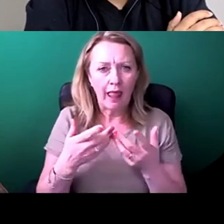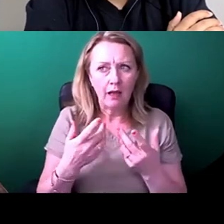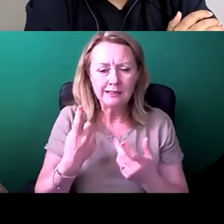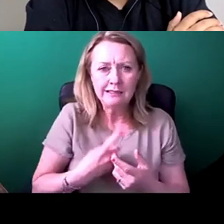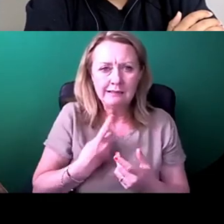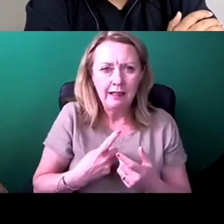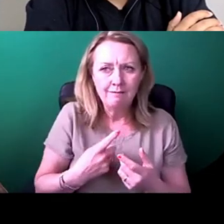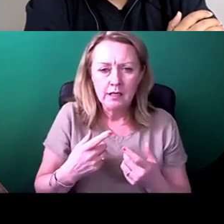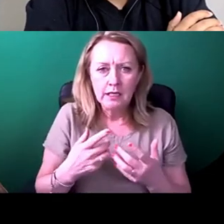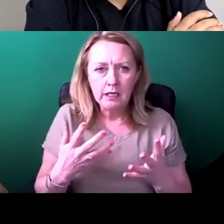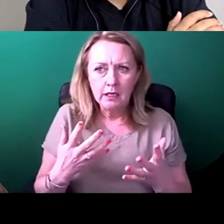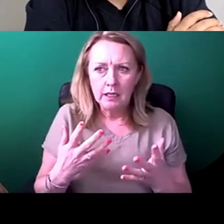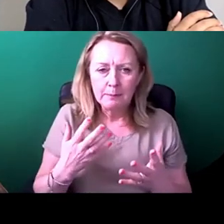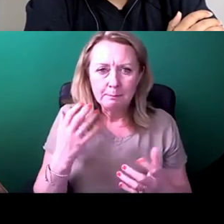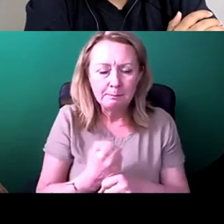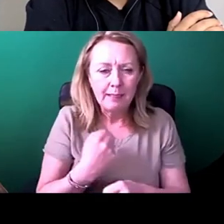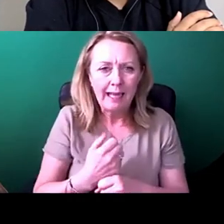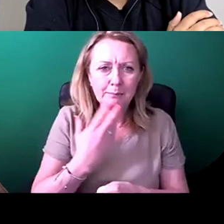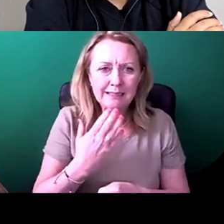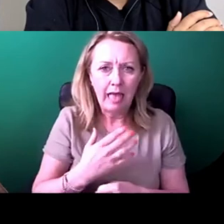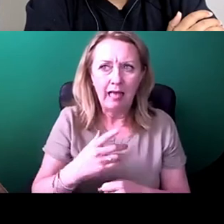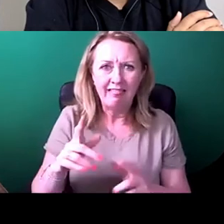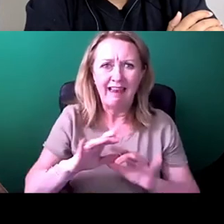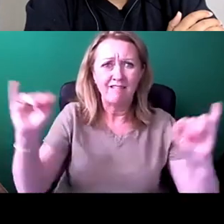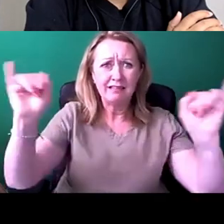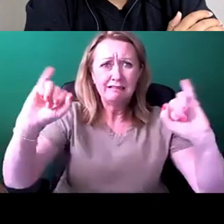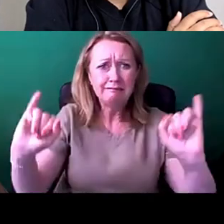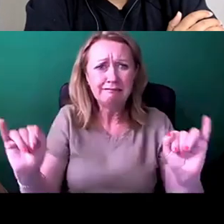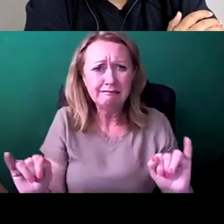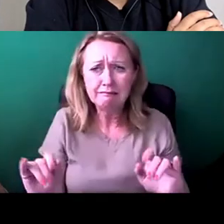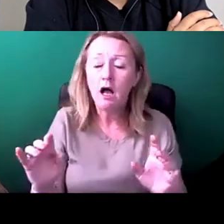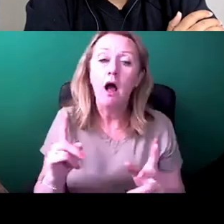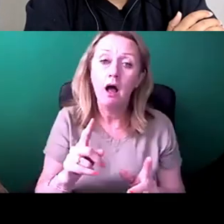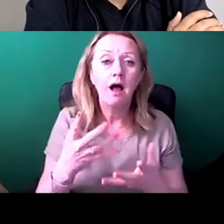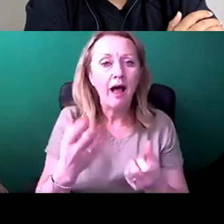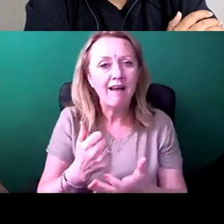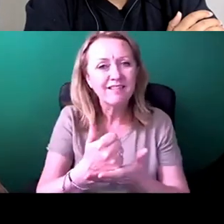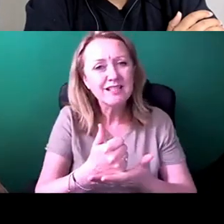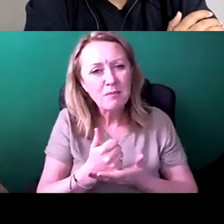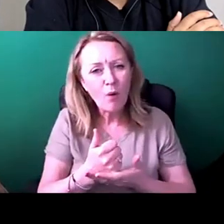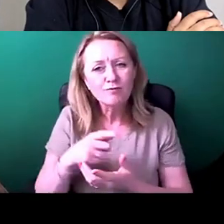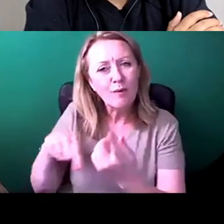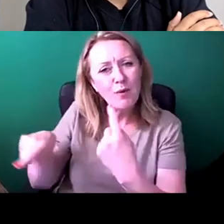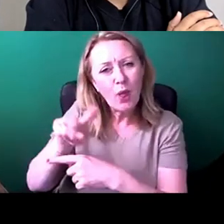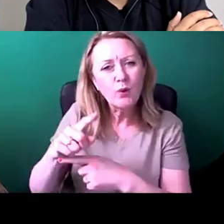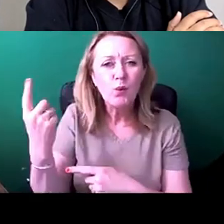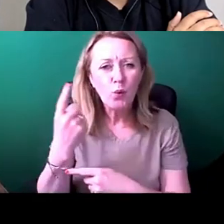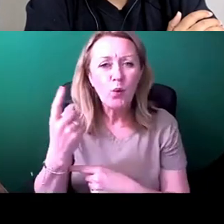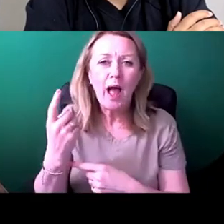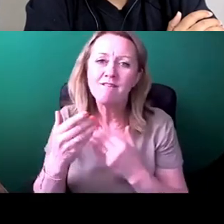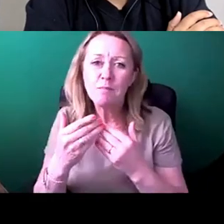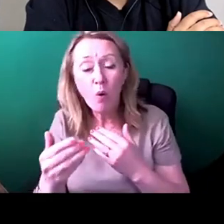make a mistake, you feel like the world's tumbling around you. You're supported by people more experienced and maybe less experienced.